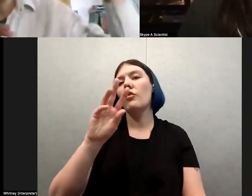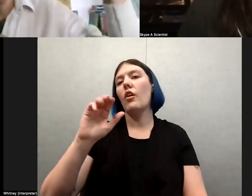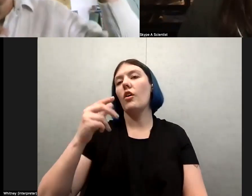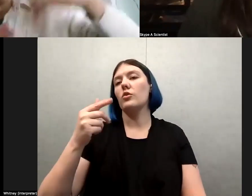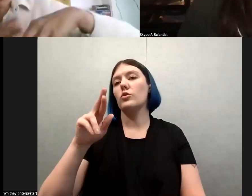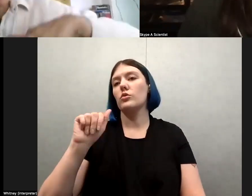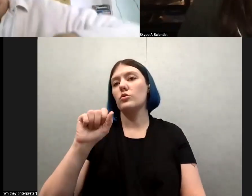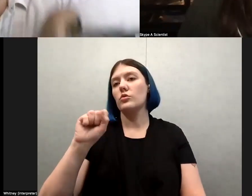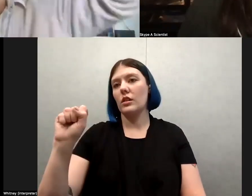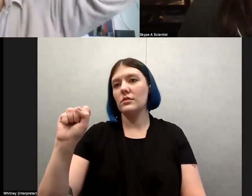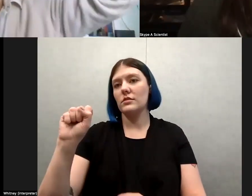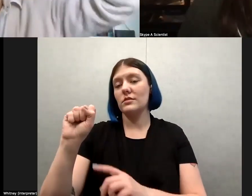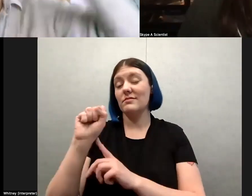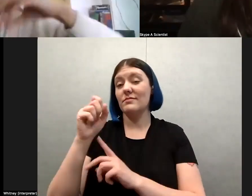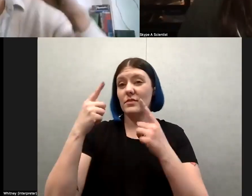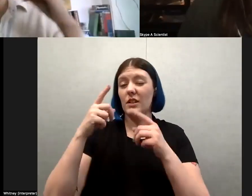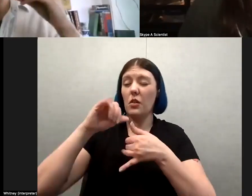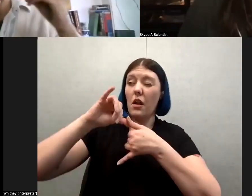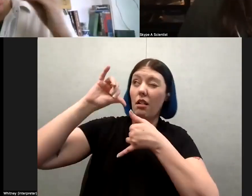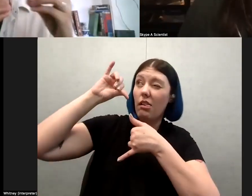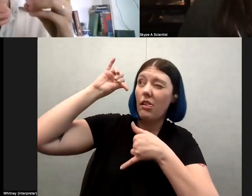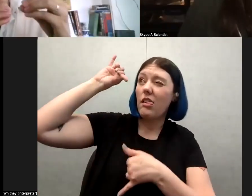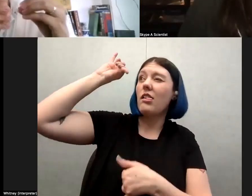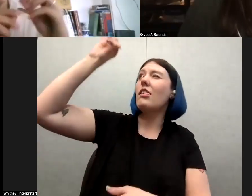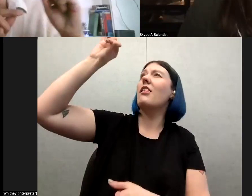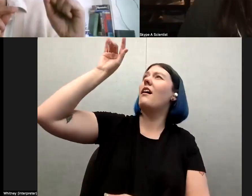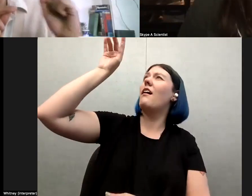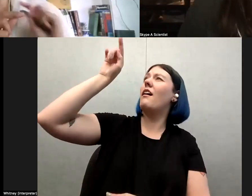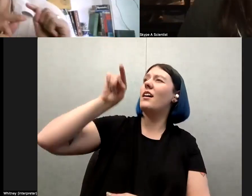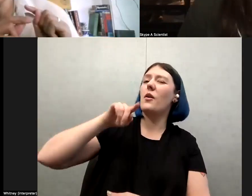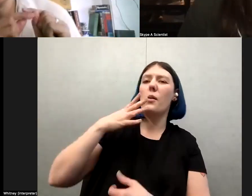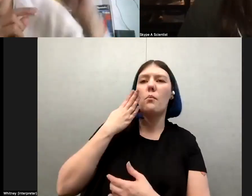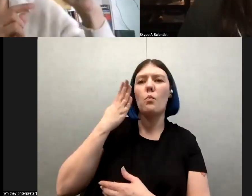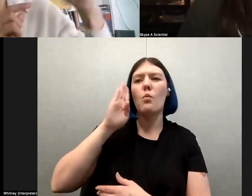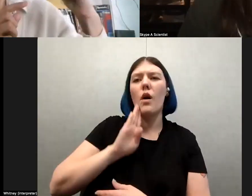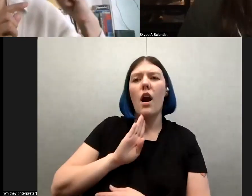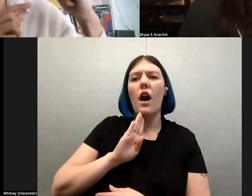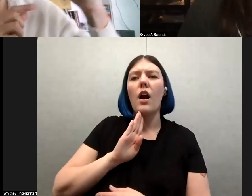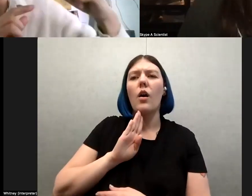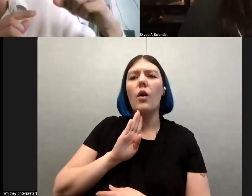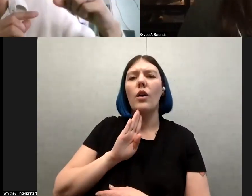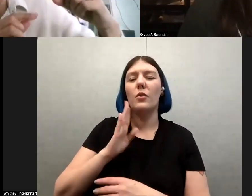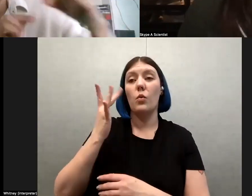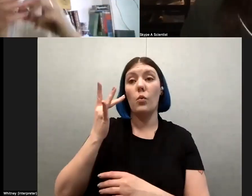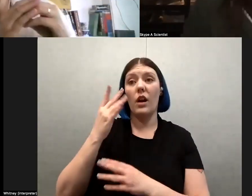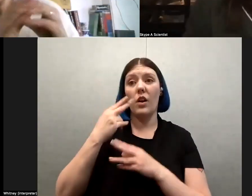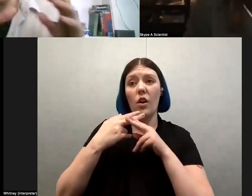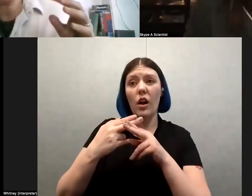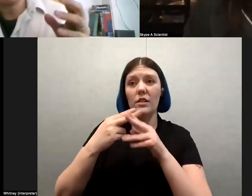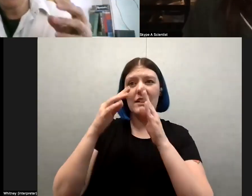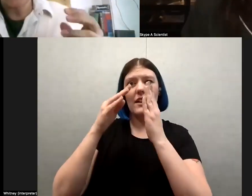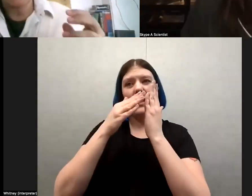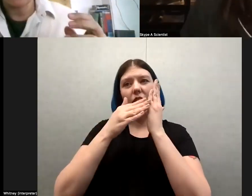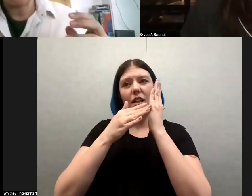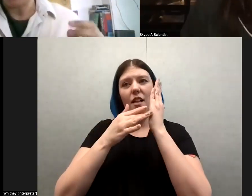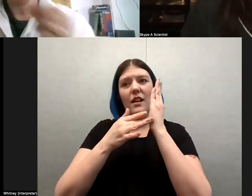we see sawgrass, they're really tall, they're kind of brown, and they're called sawgrass because the edges are so sharp